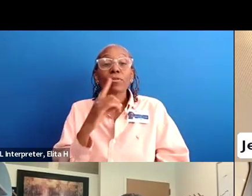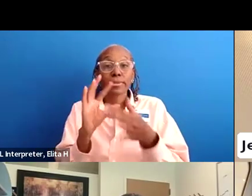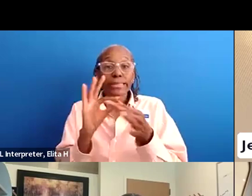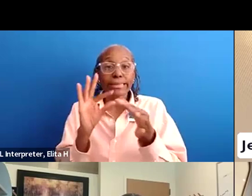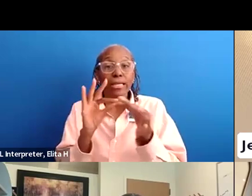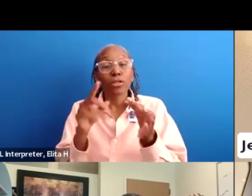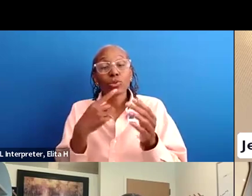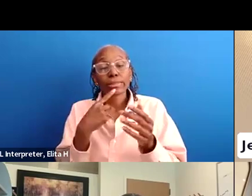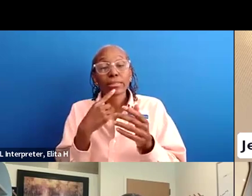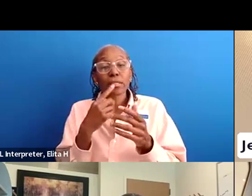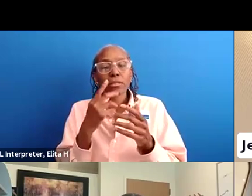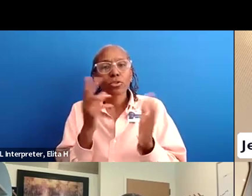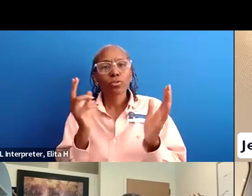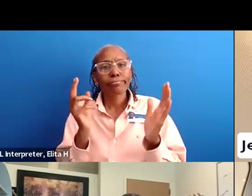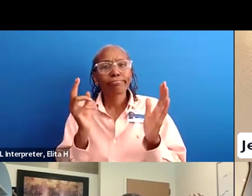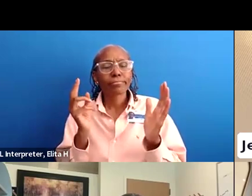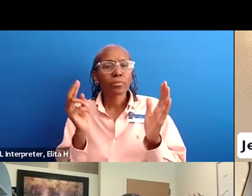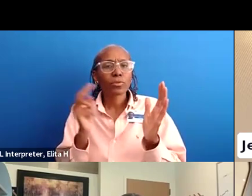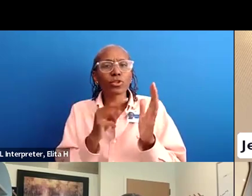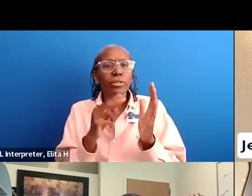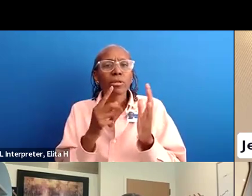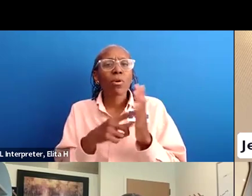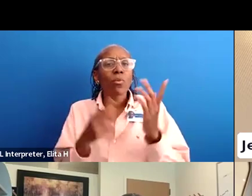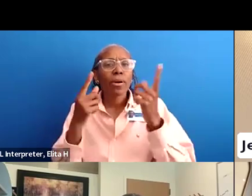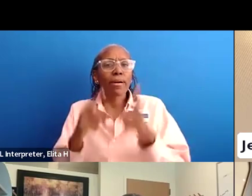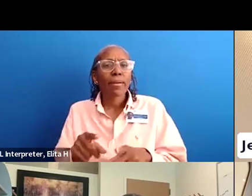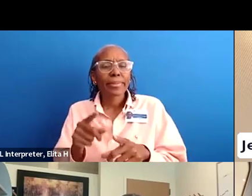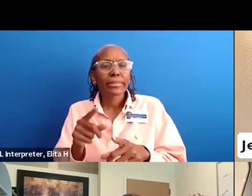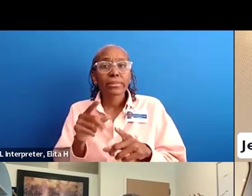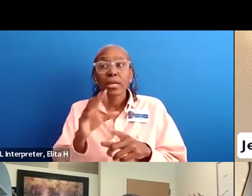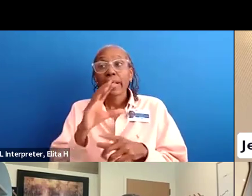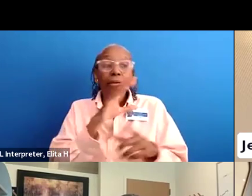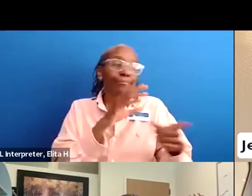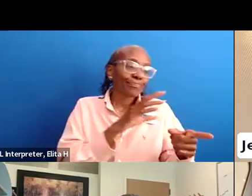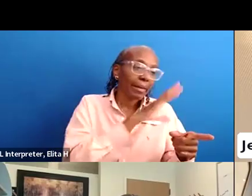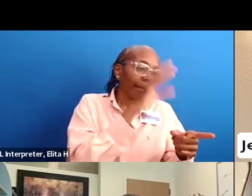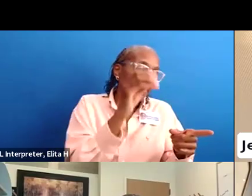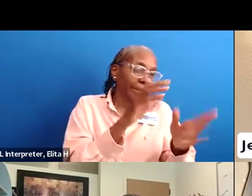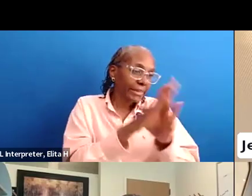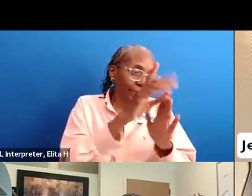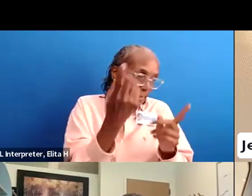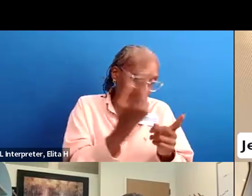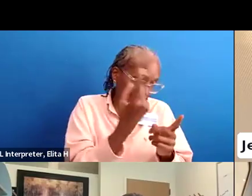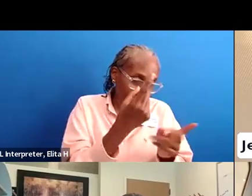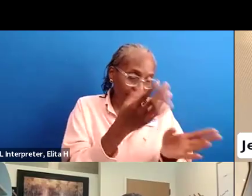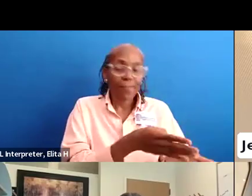mentioned is that you were looking at what happens if a company develops something, people get